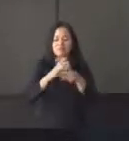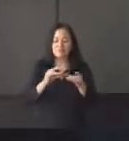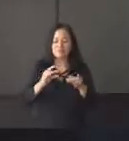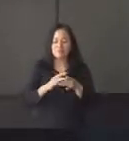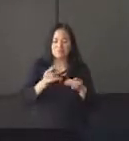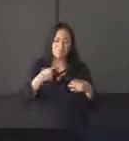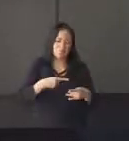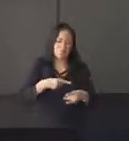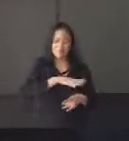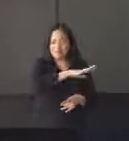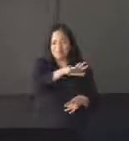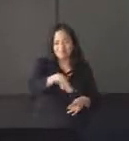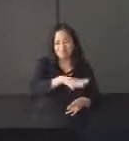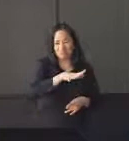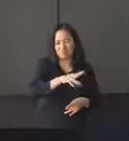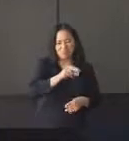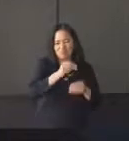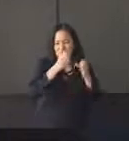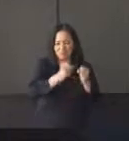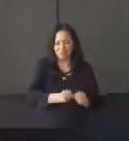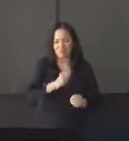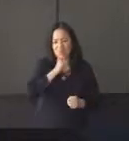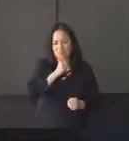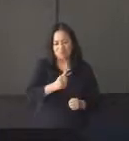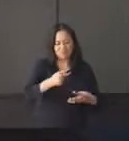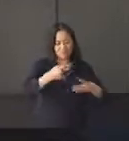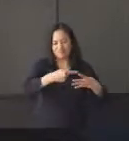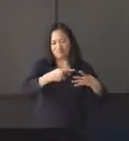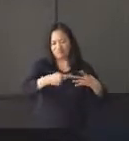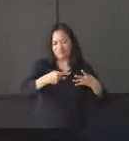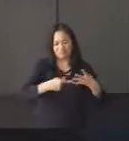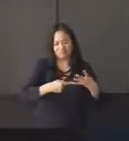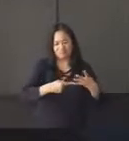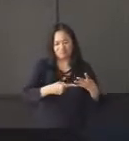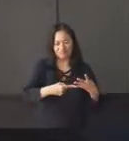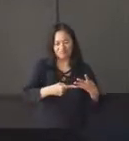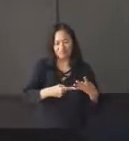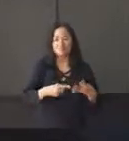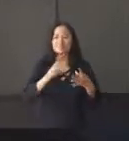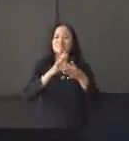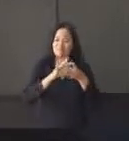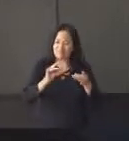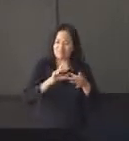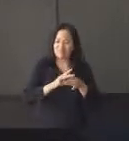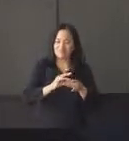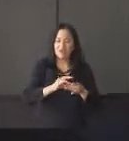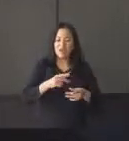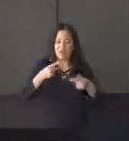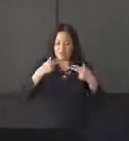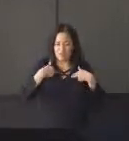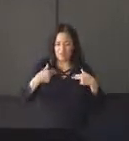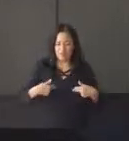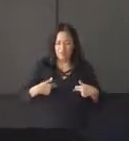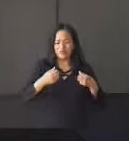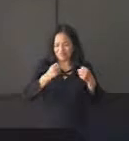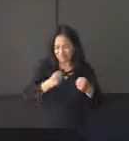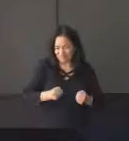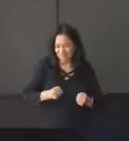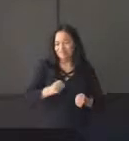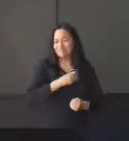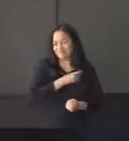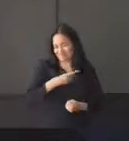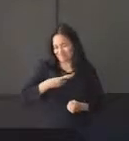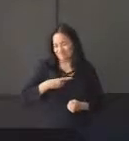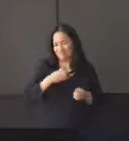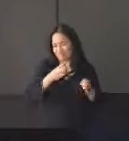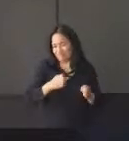talking about an insecure territory. These are all security factors. We're talking about human security. And